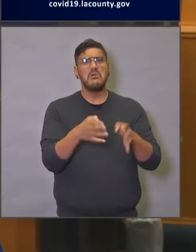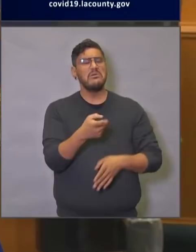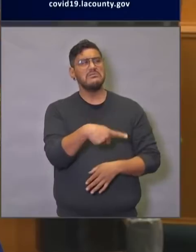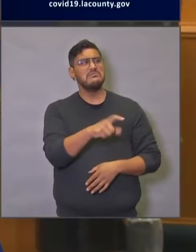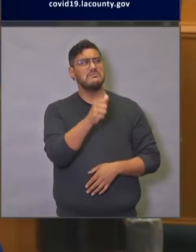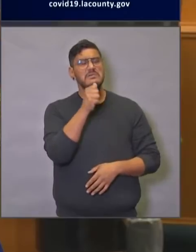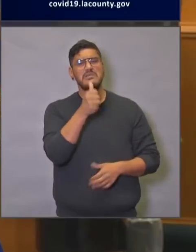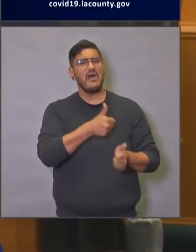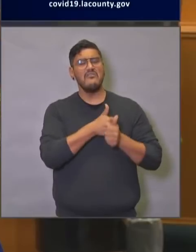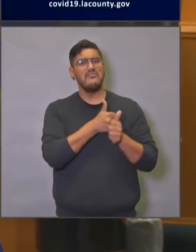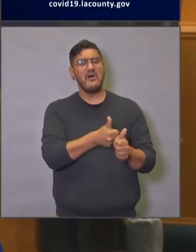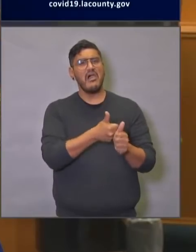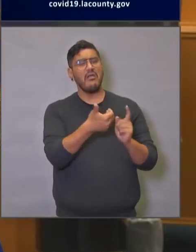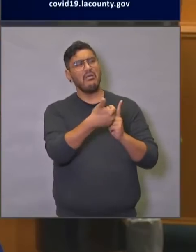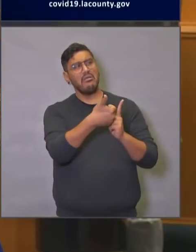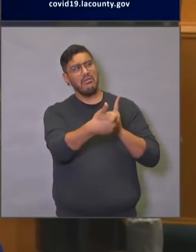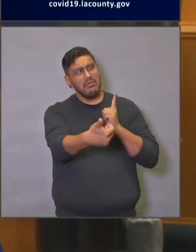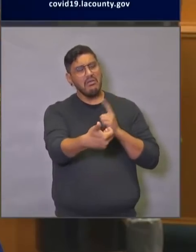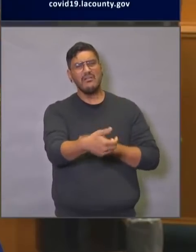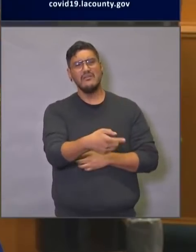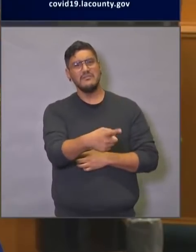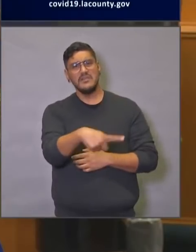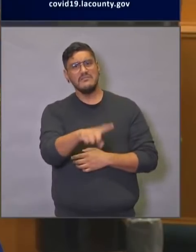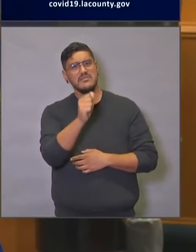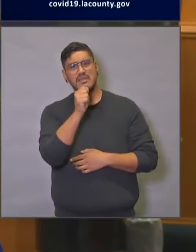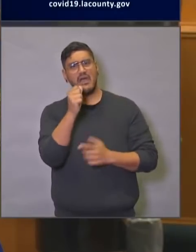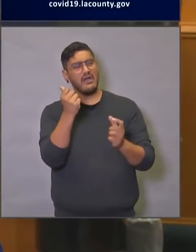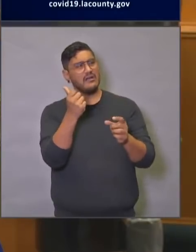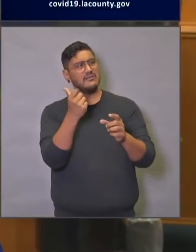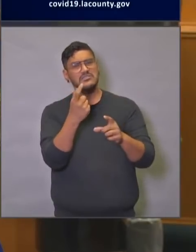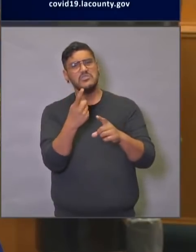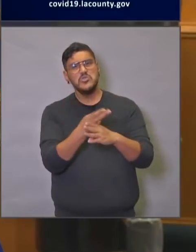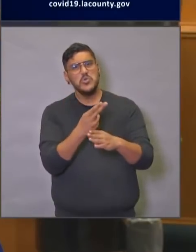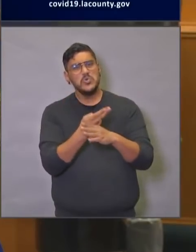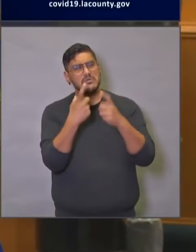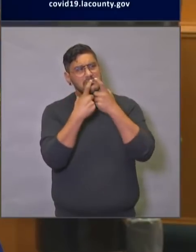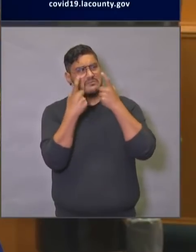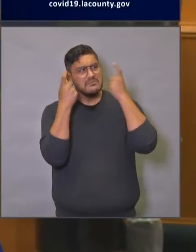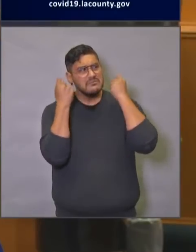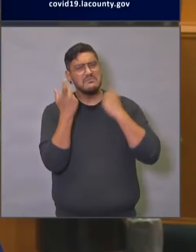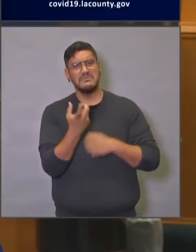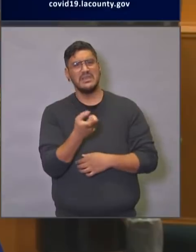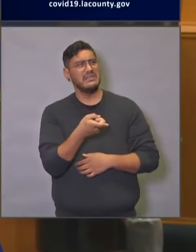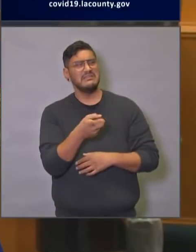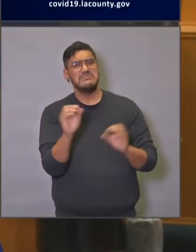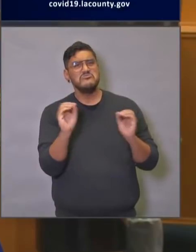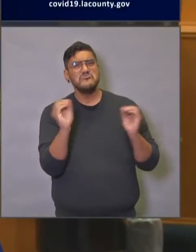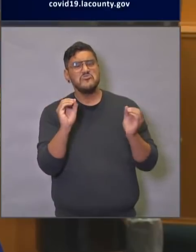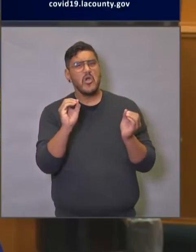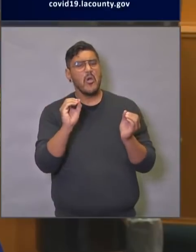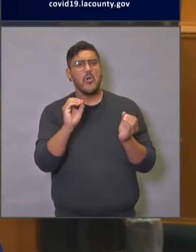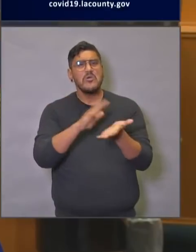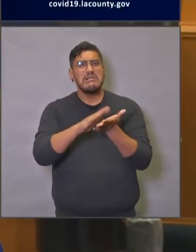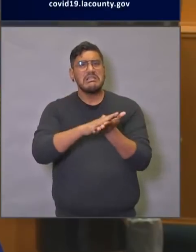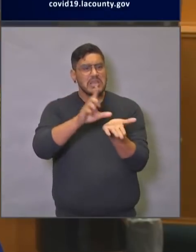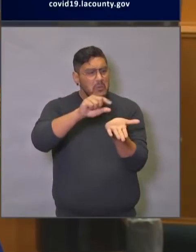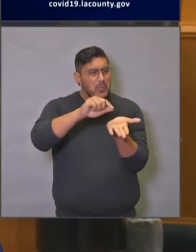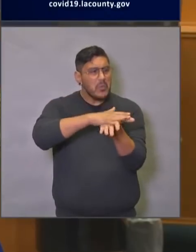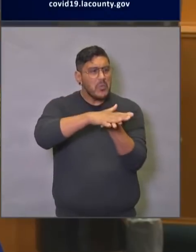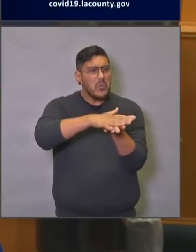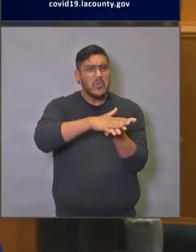that are not being adhered to, infection controls just not available, no hand sanitizer, no